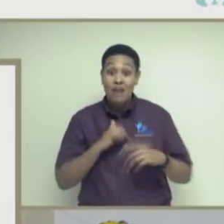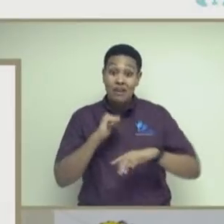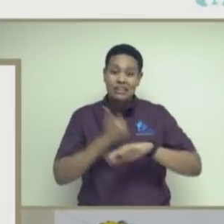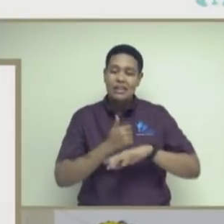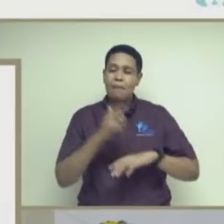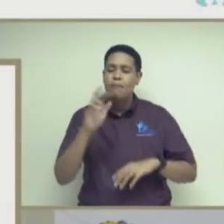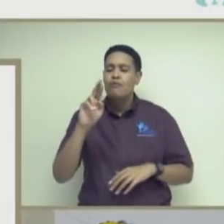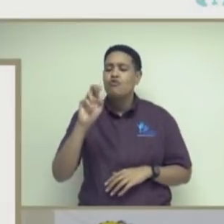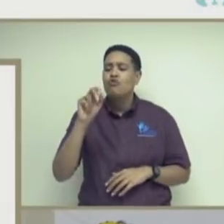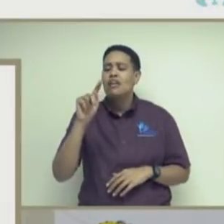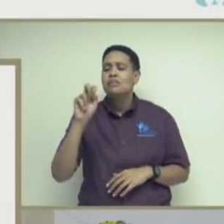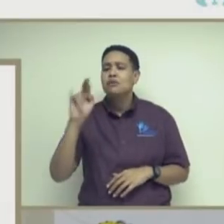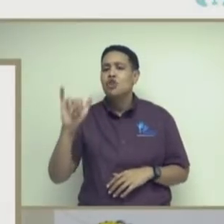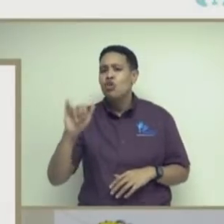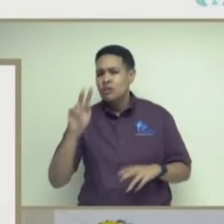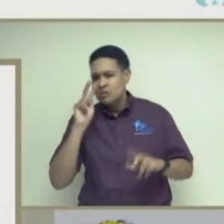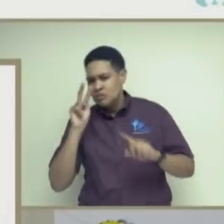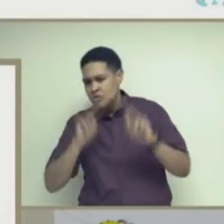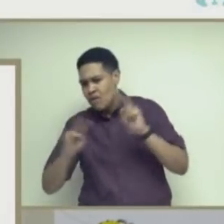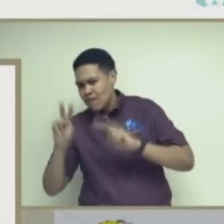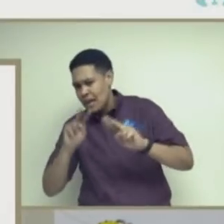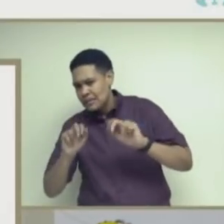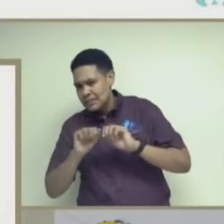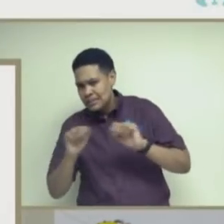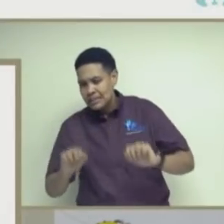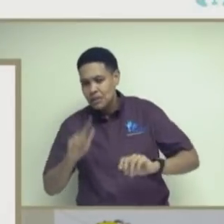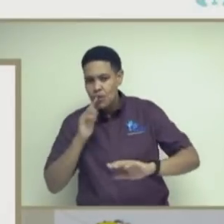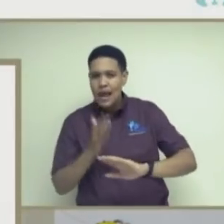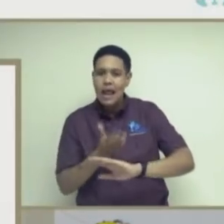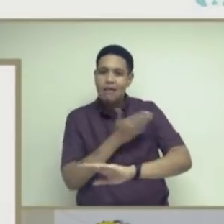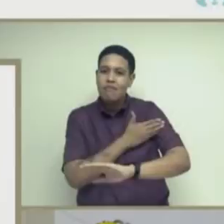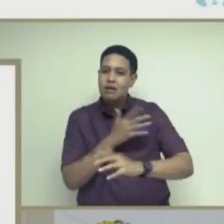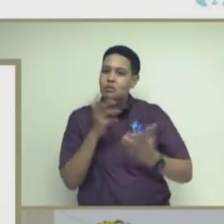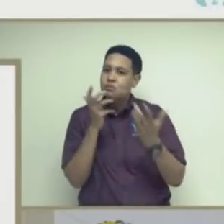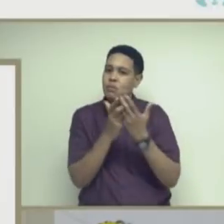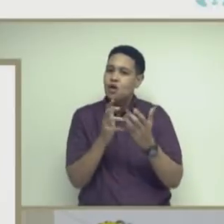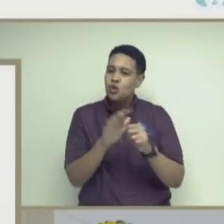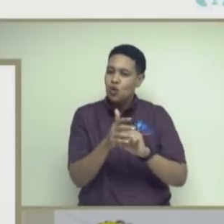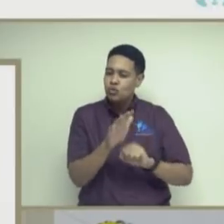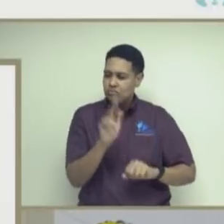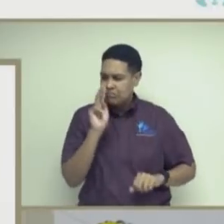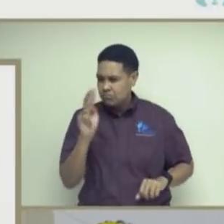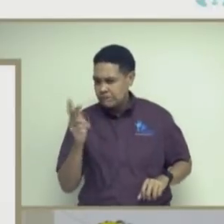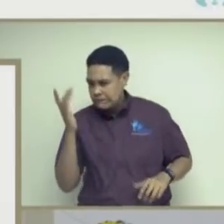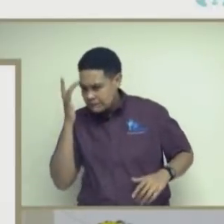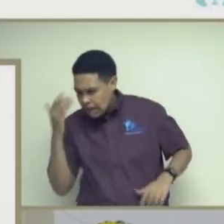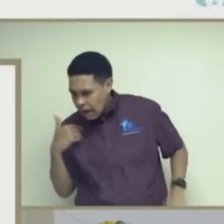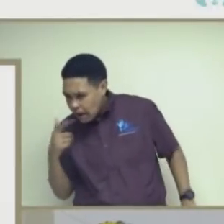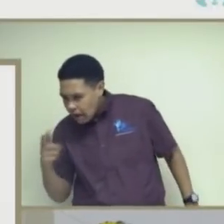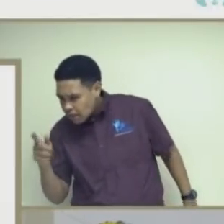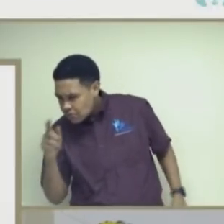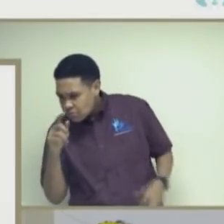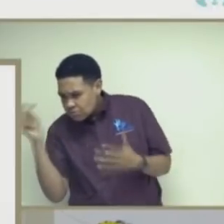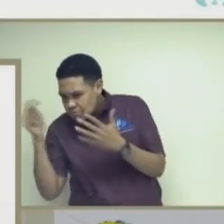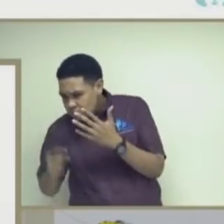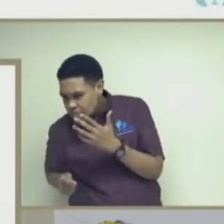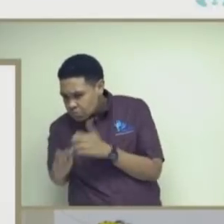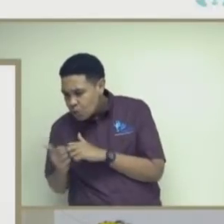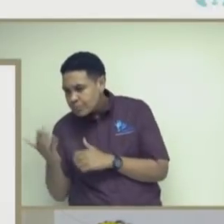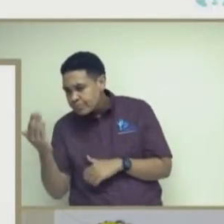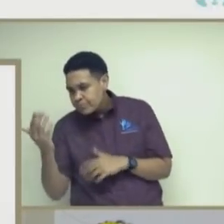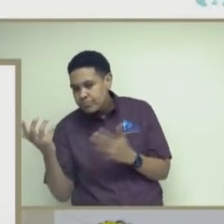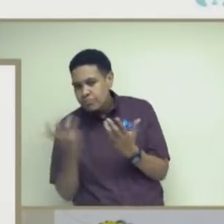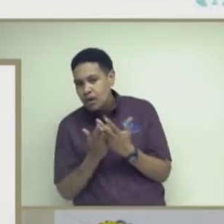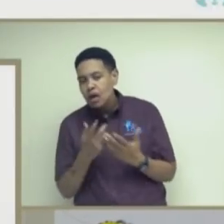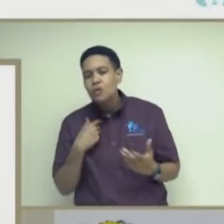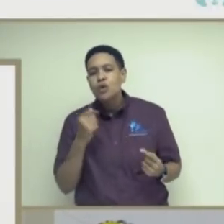respiratory surveillance system which has been enhanced for COVID-19. Additionally, we do case